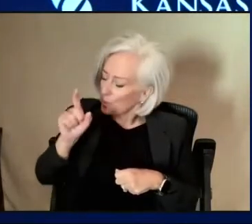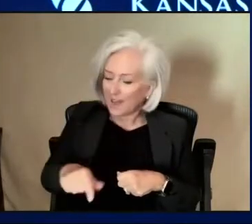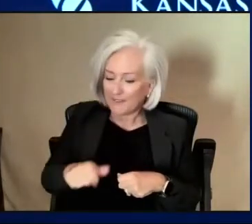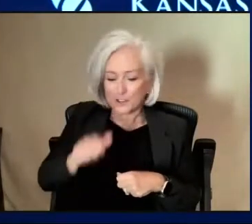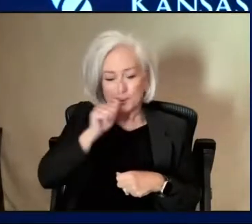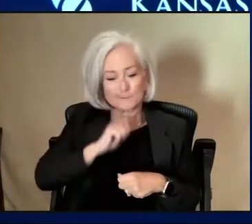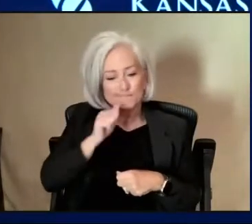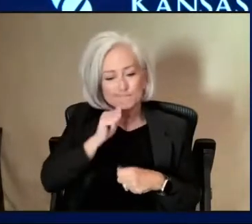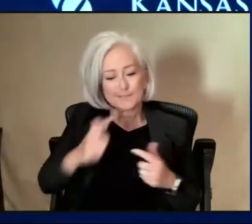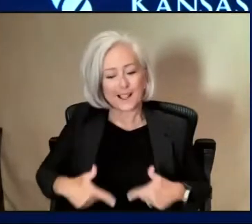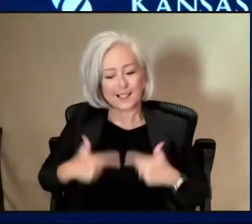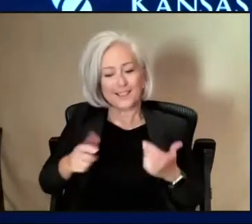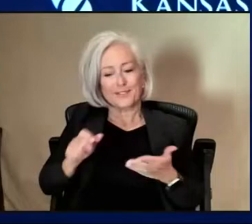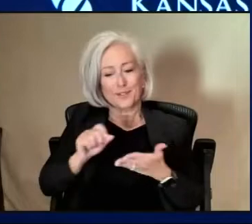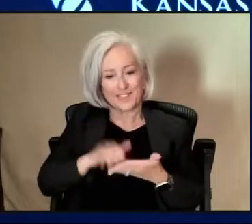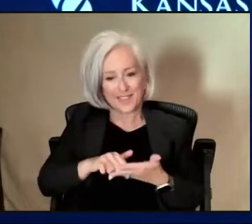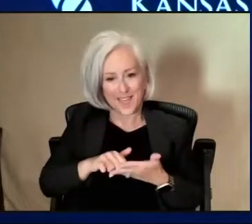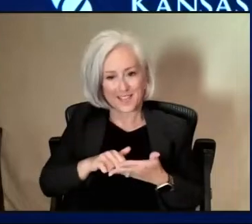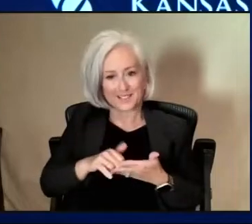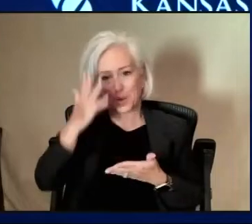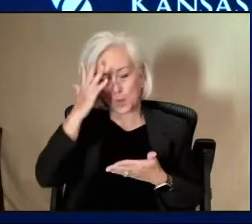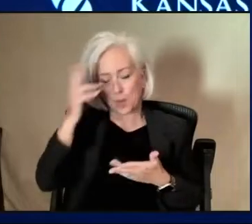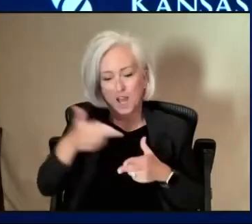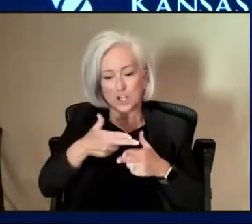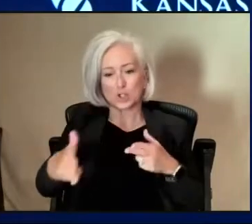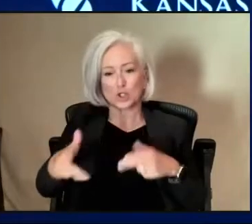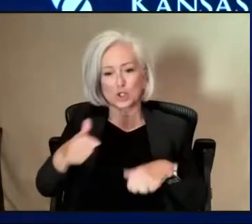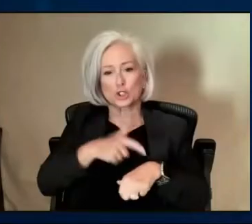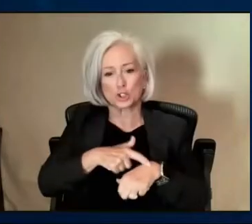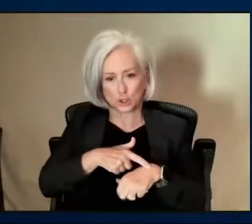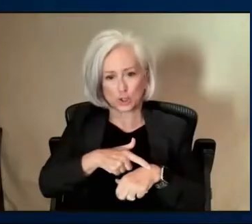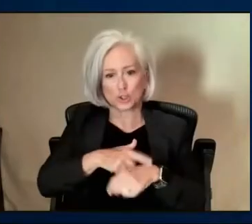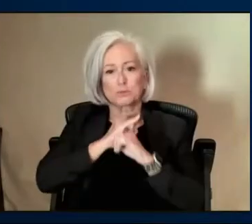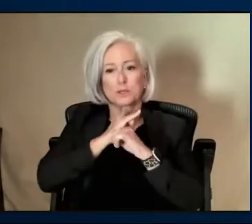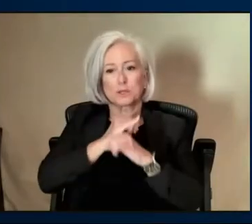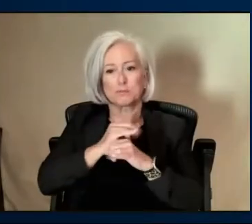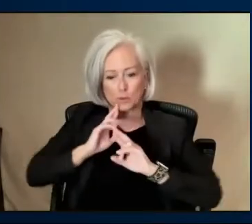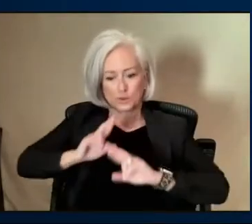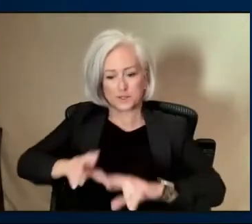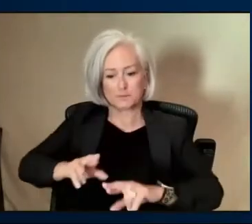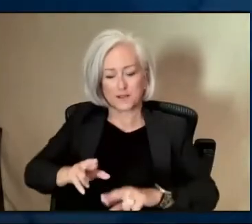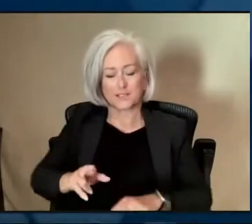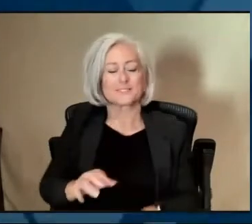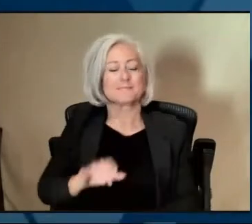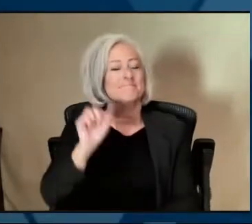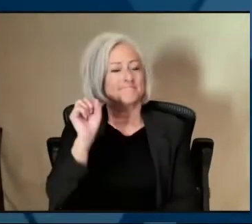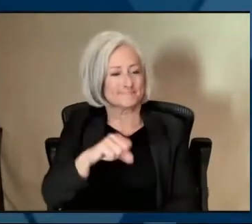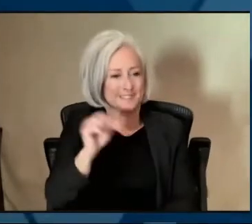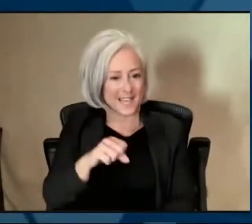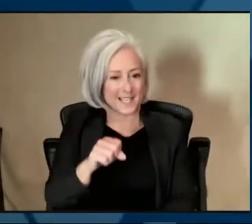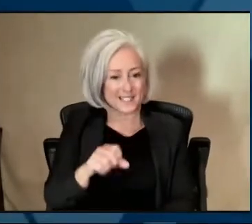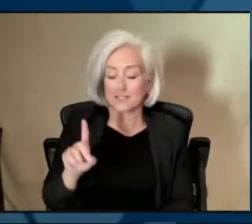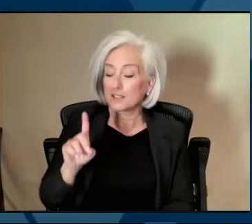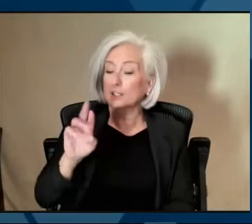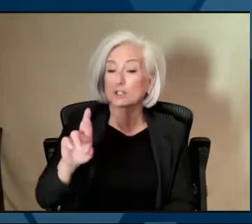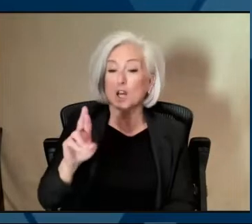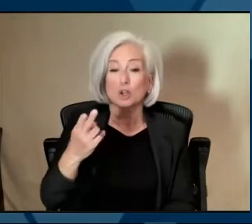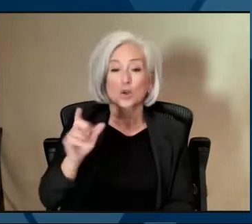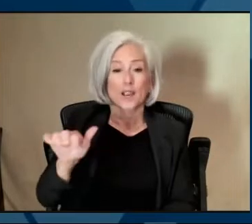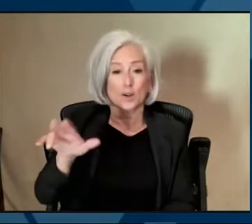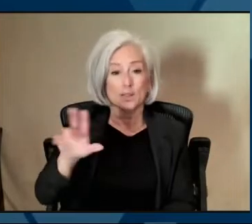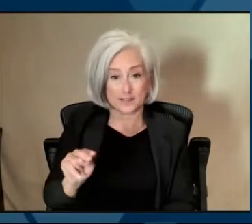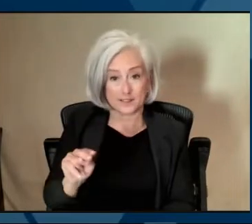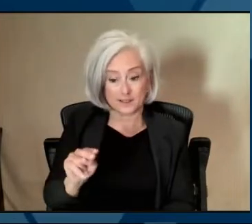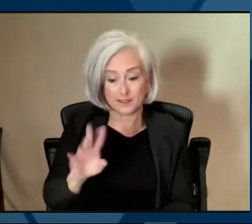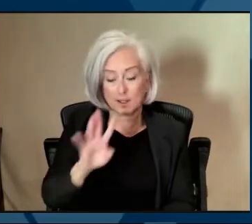that short-term immune response that you're talking about. Dr. Harrison, let's switch over. We've talked about